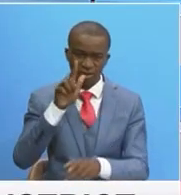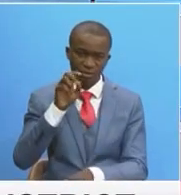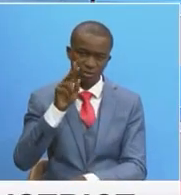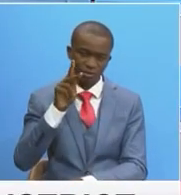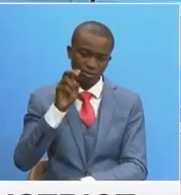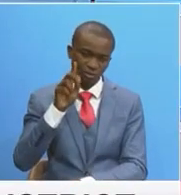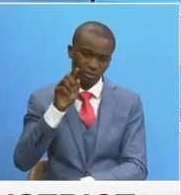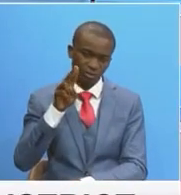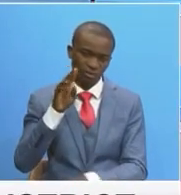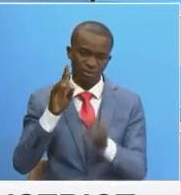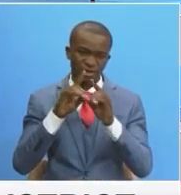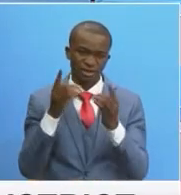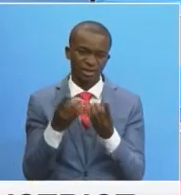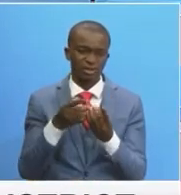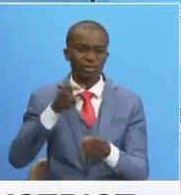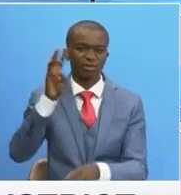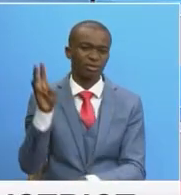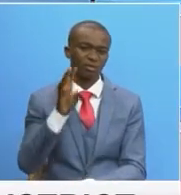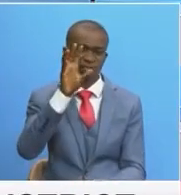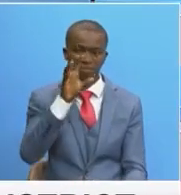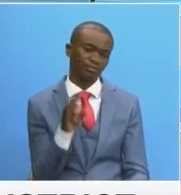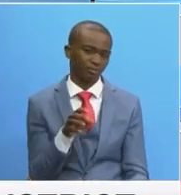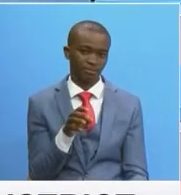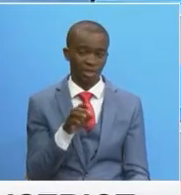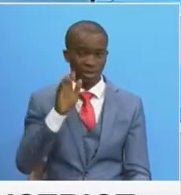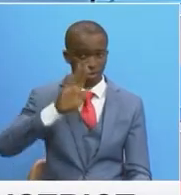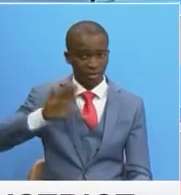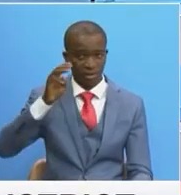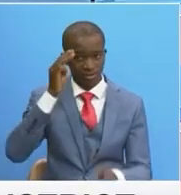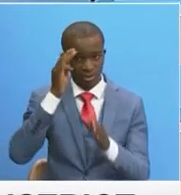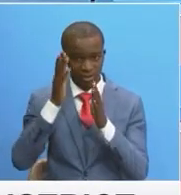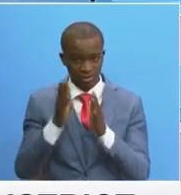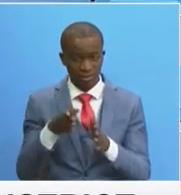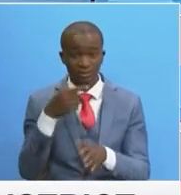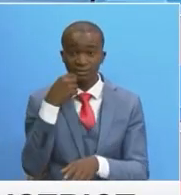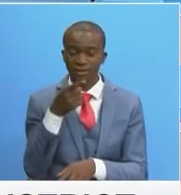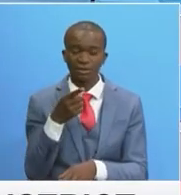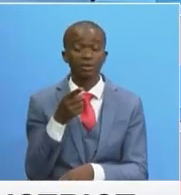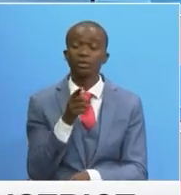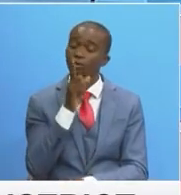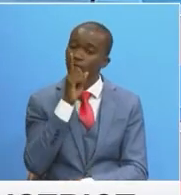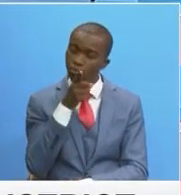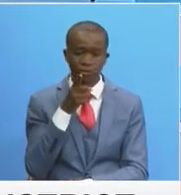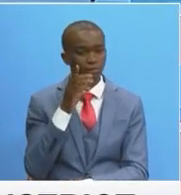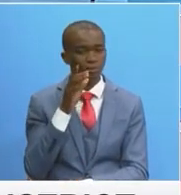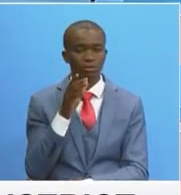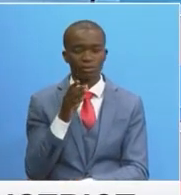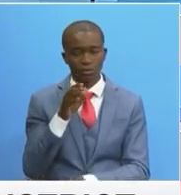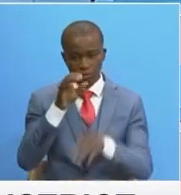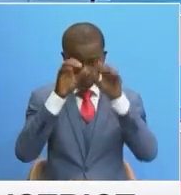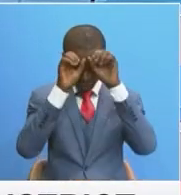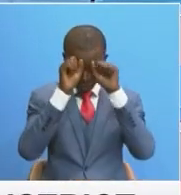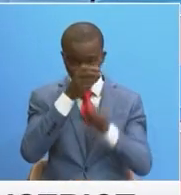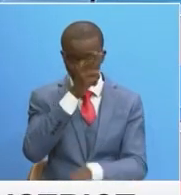Minister Kapelo Mbangweta has confirmed this development today, stating that the head of state will also address